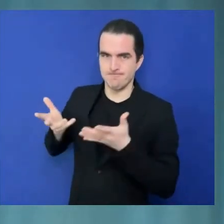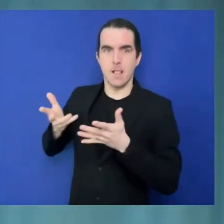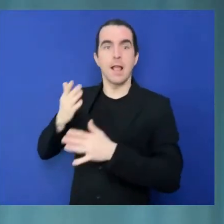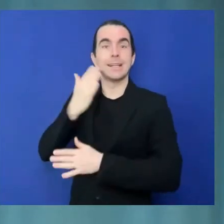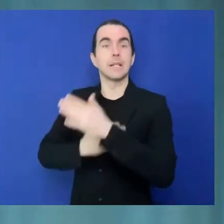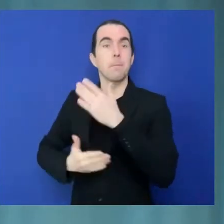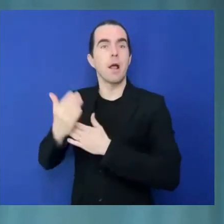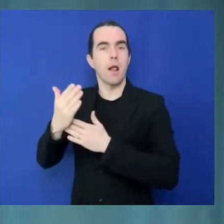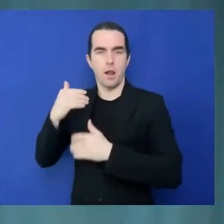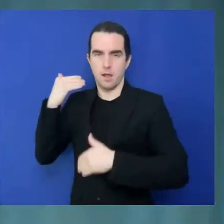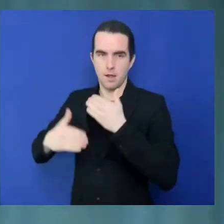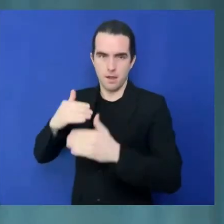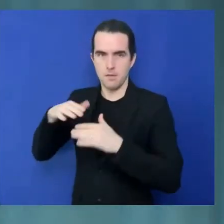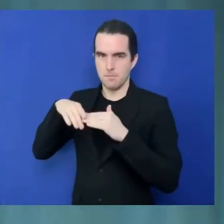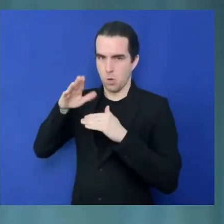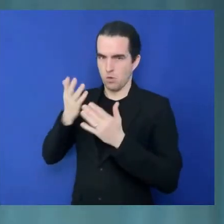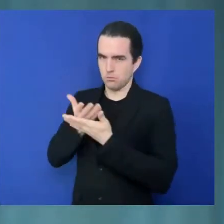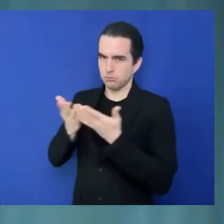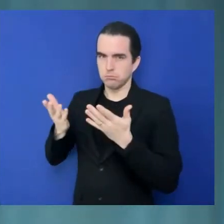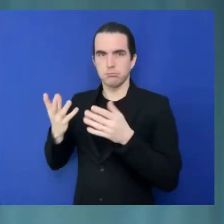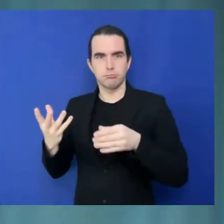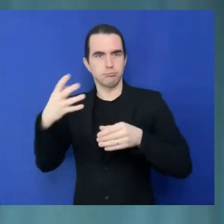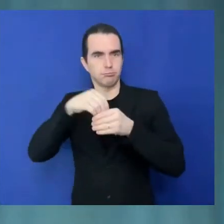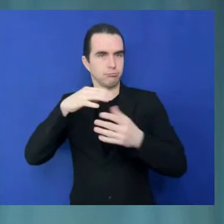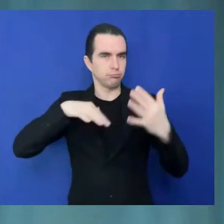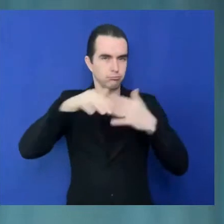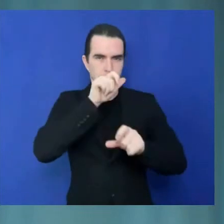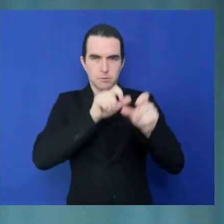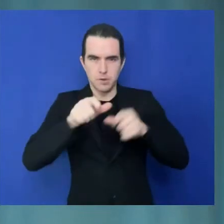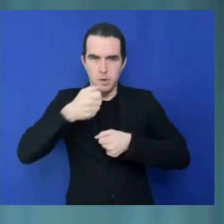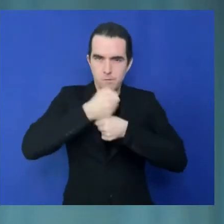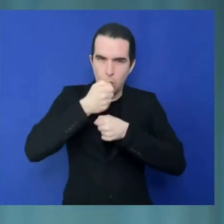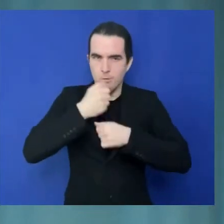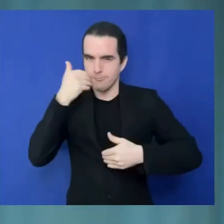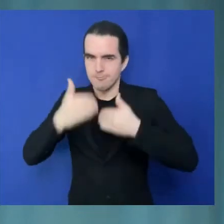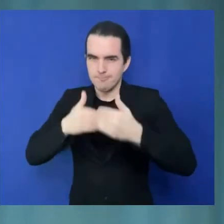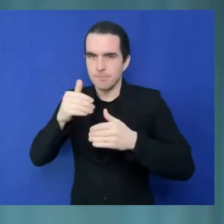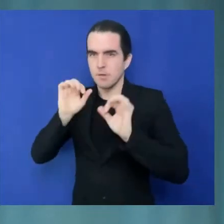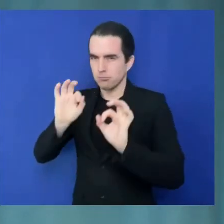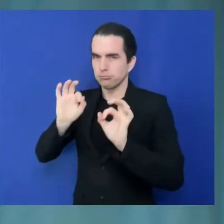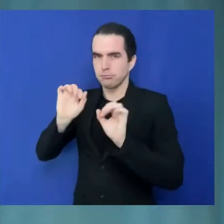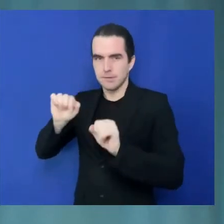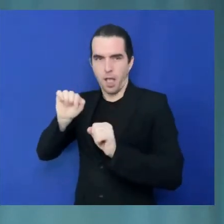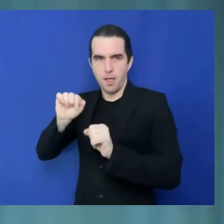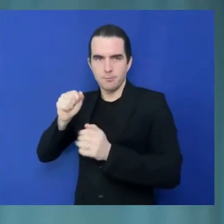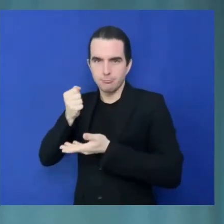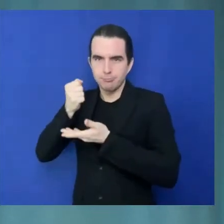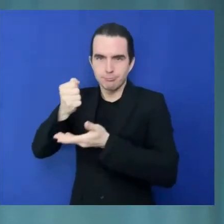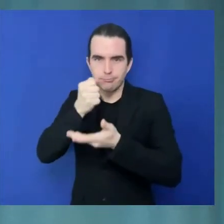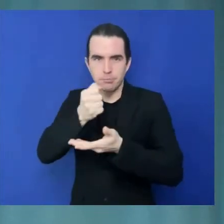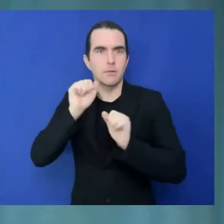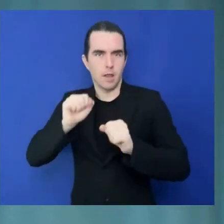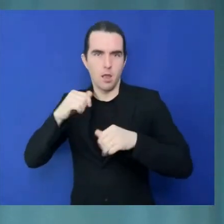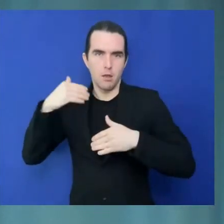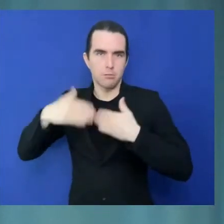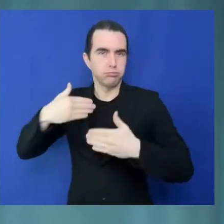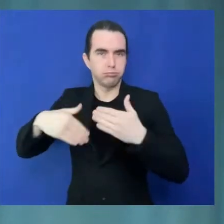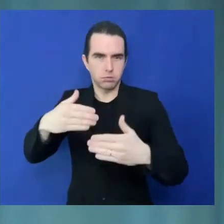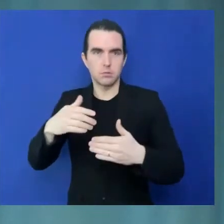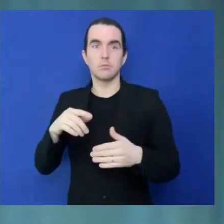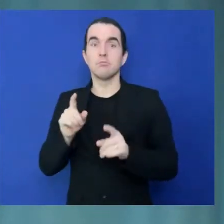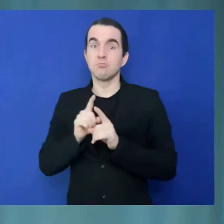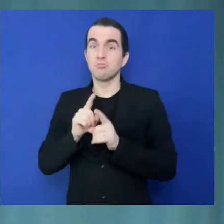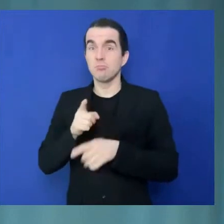about respect. It's a moral and legal obligation, and it's also the responsibility to make sure that the world benefits from the